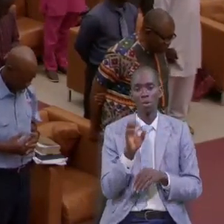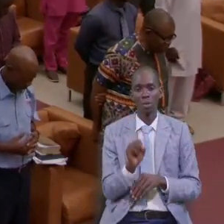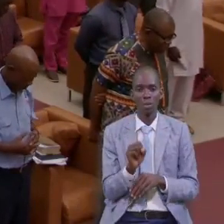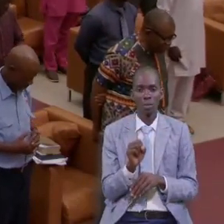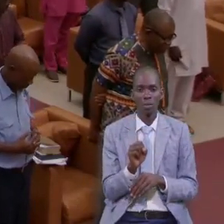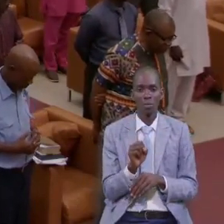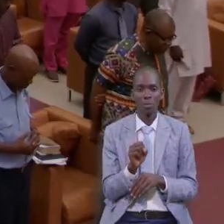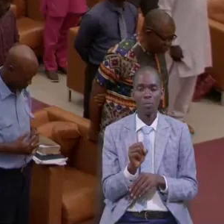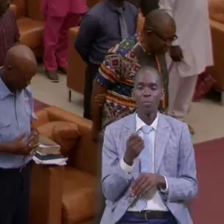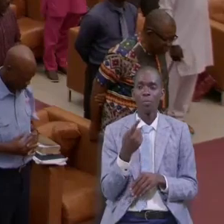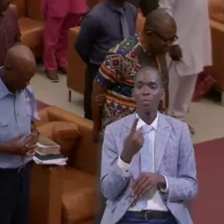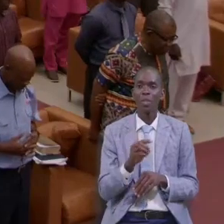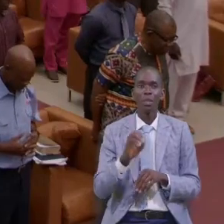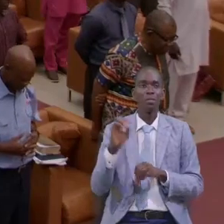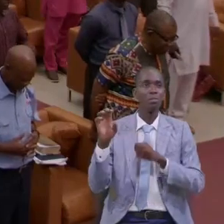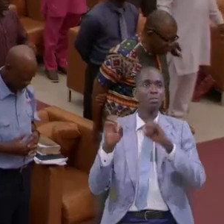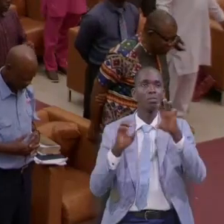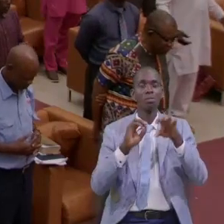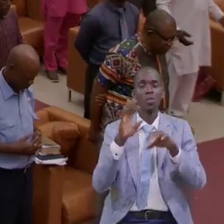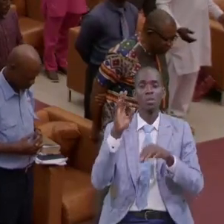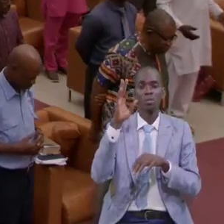the scattered preachers,